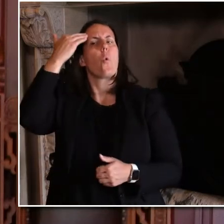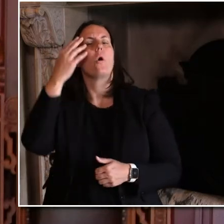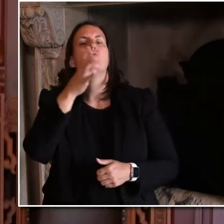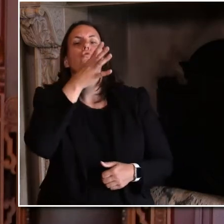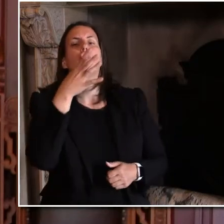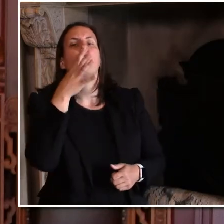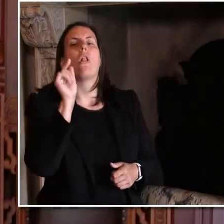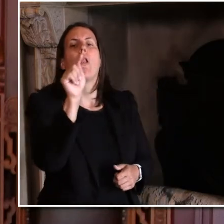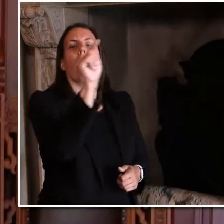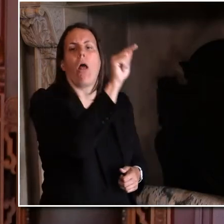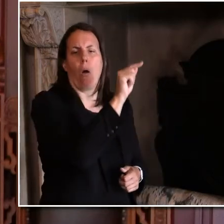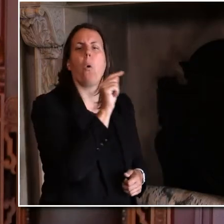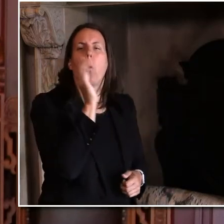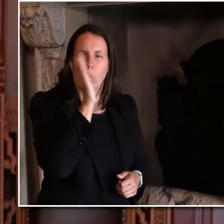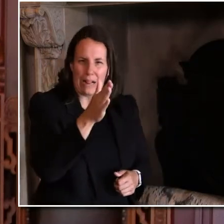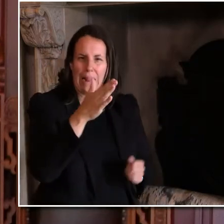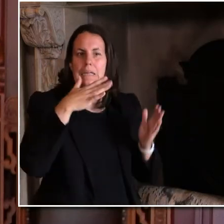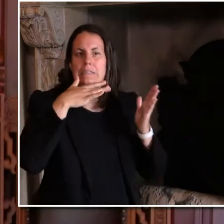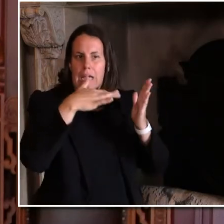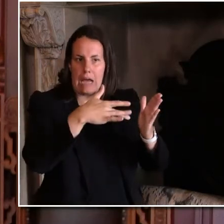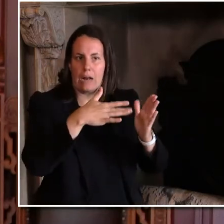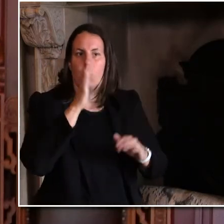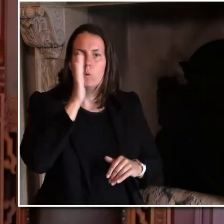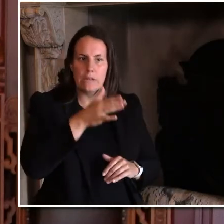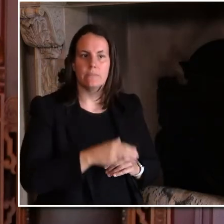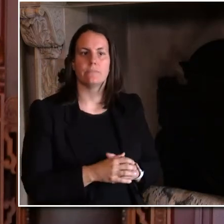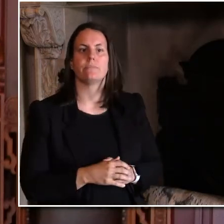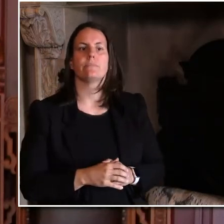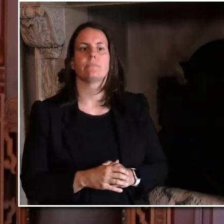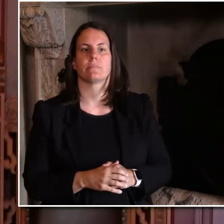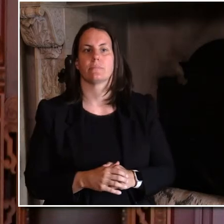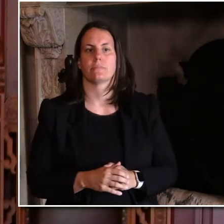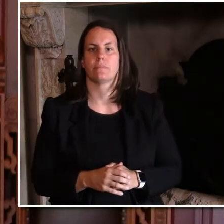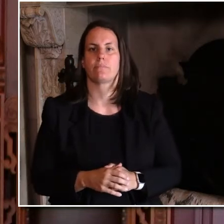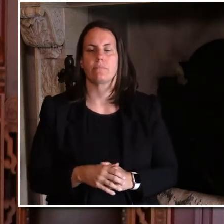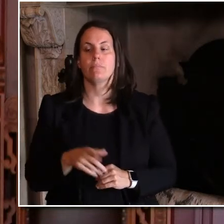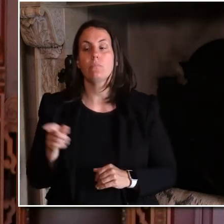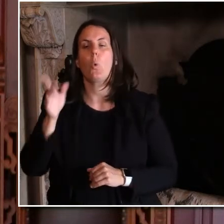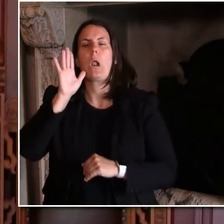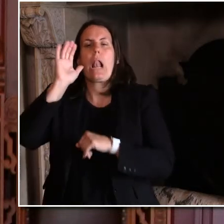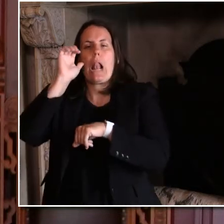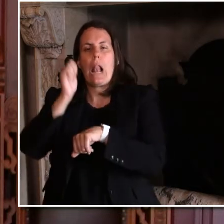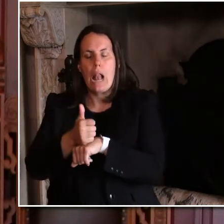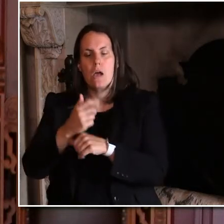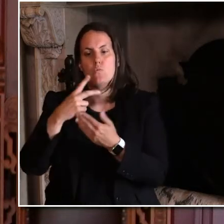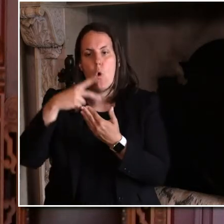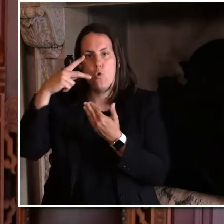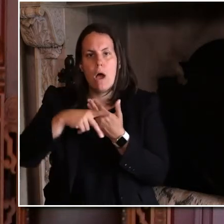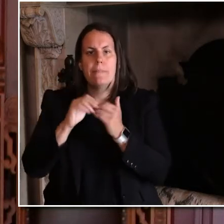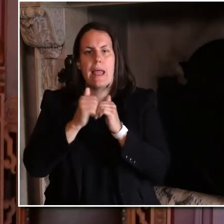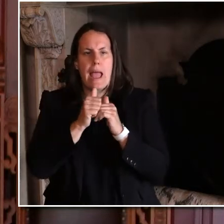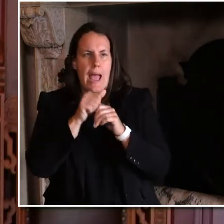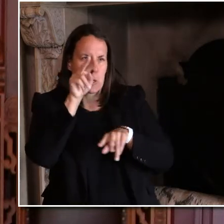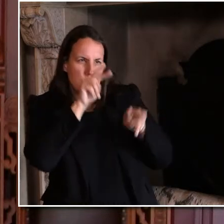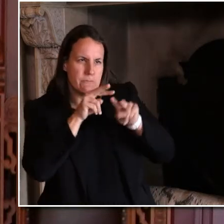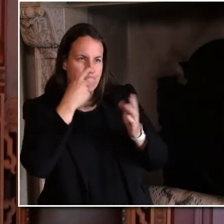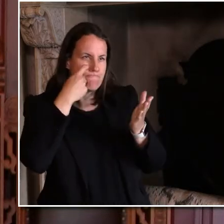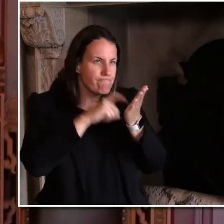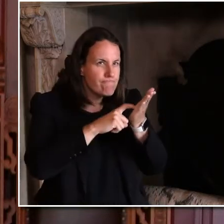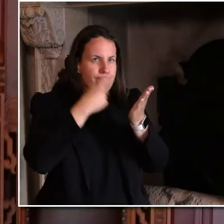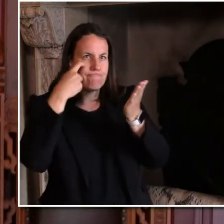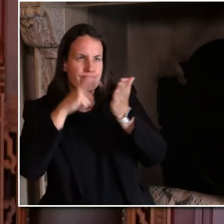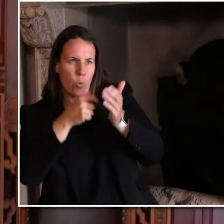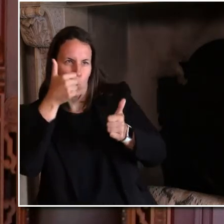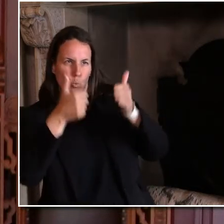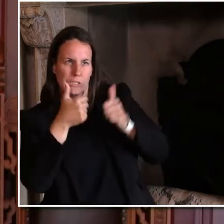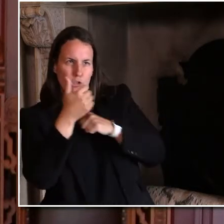wastewater systems geographically selected across the state, so we can get a better idea of what's going on in these rural areas where maybe not